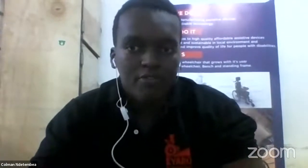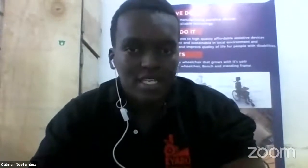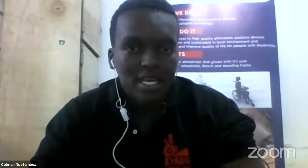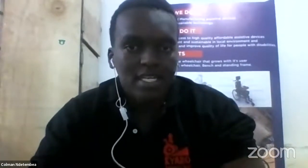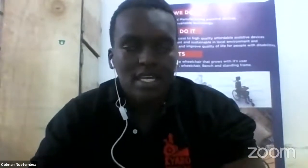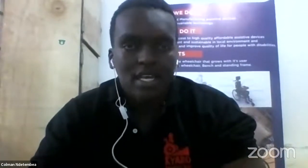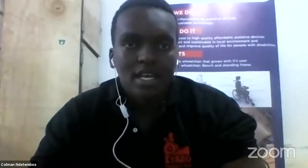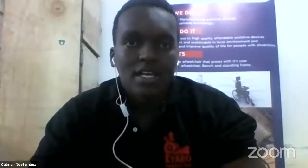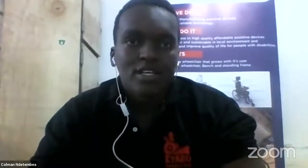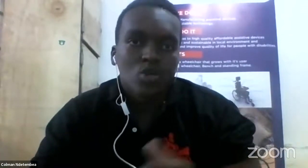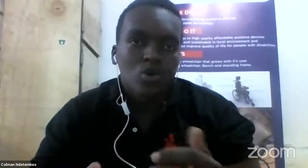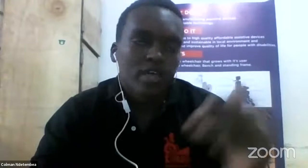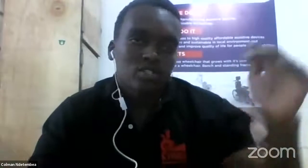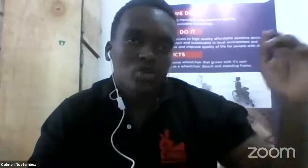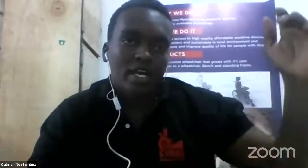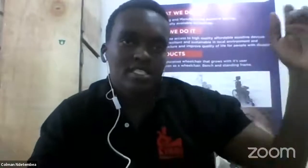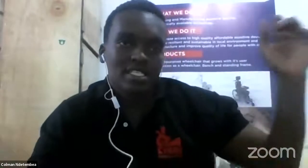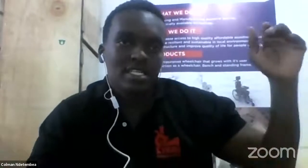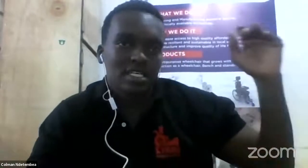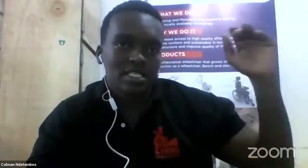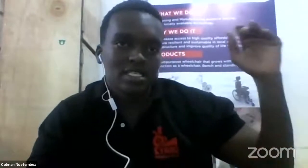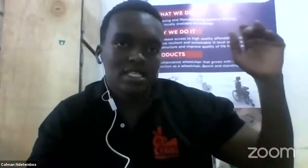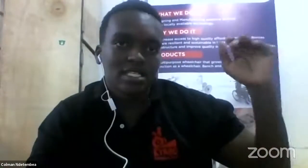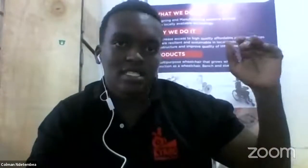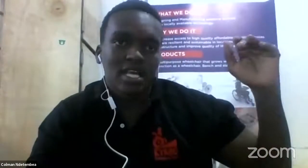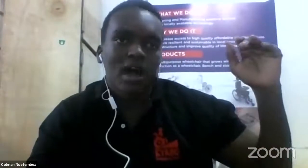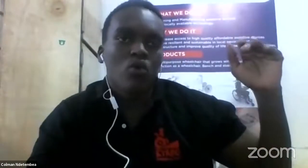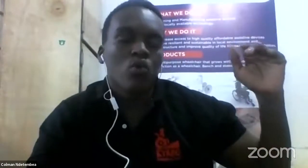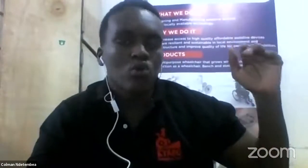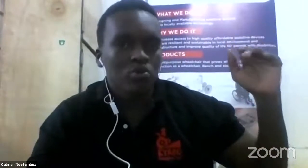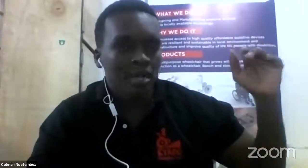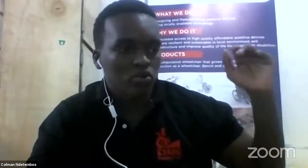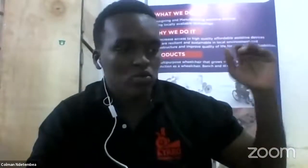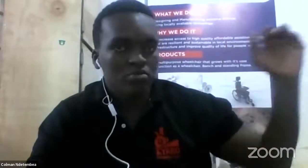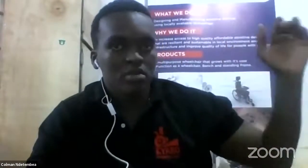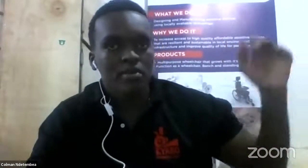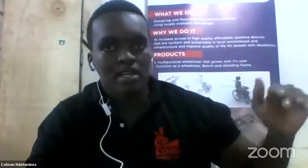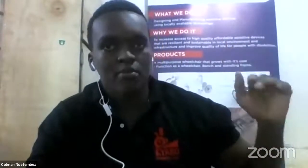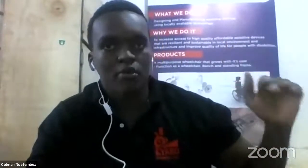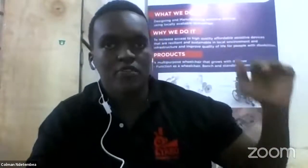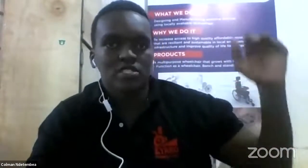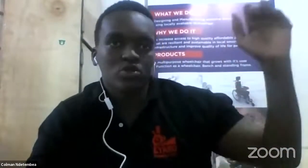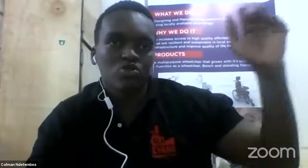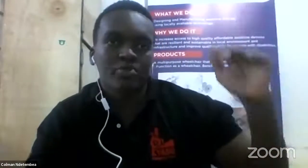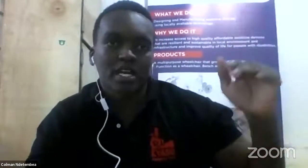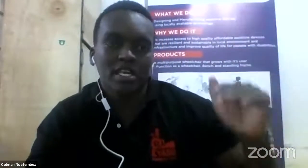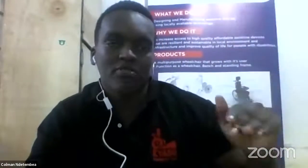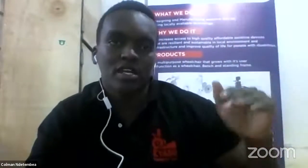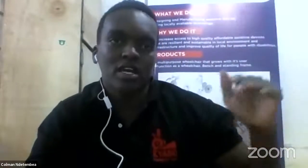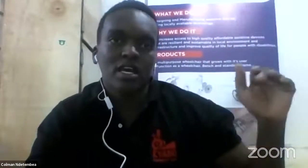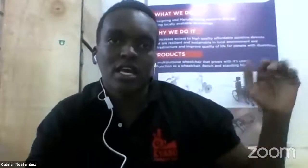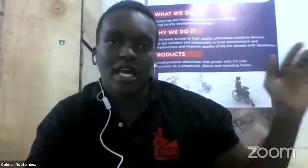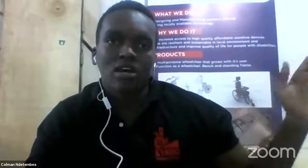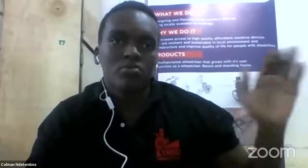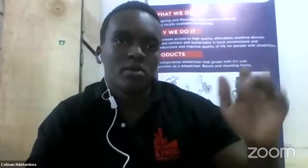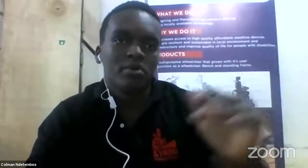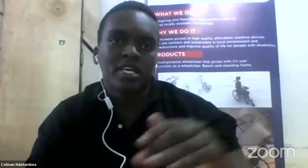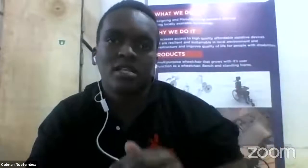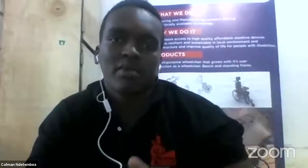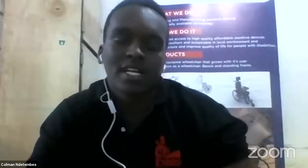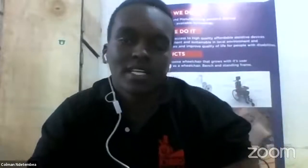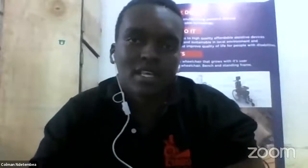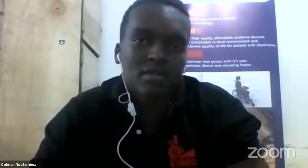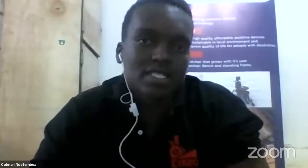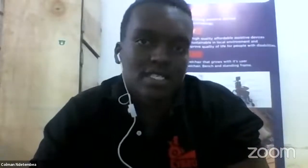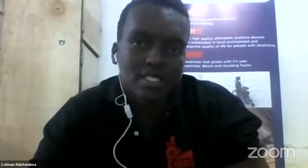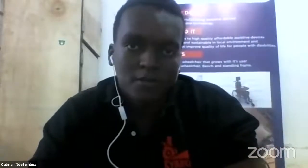you if needed, so that you can see in details how we'll be making profits when we break even, and how we'll be